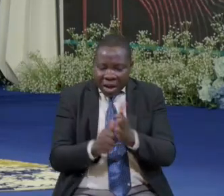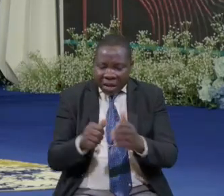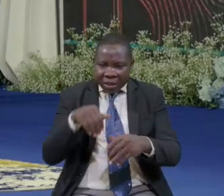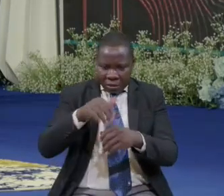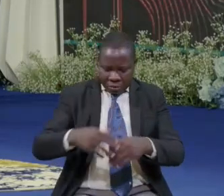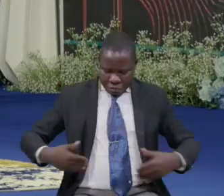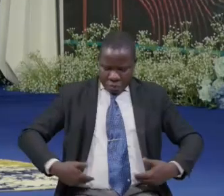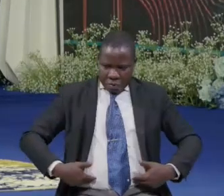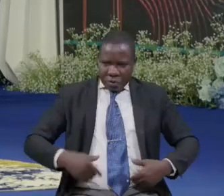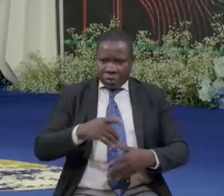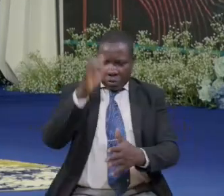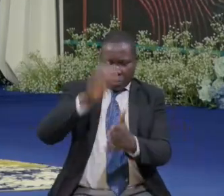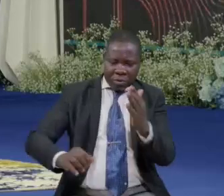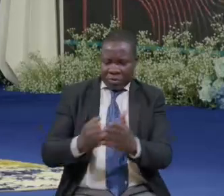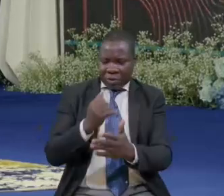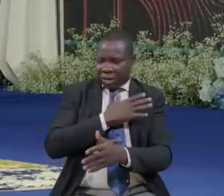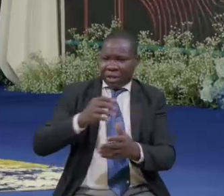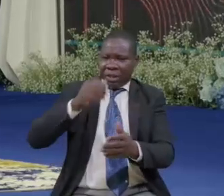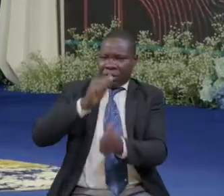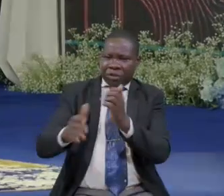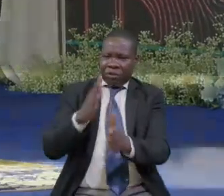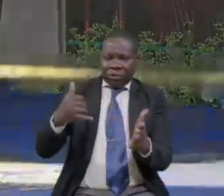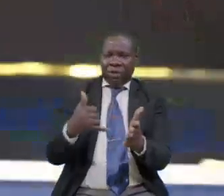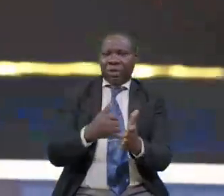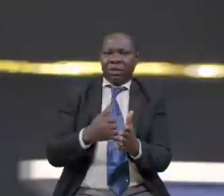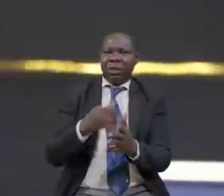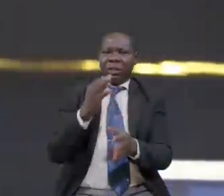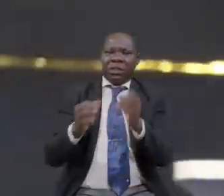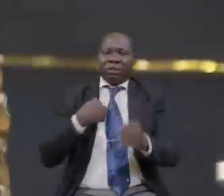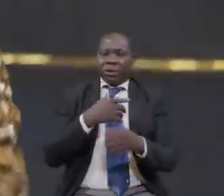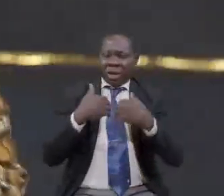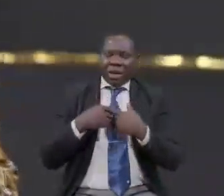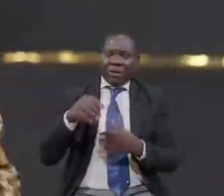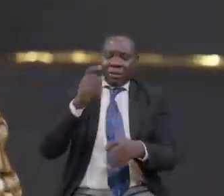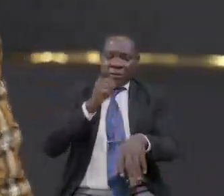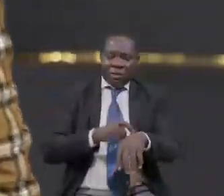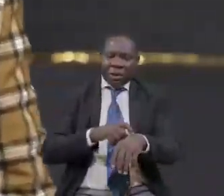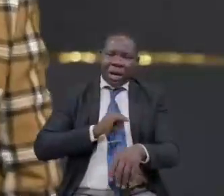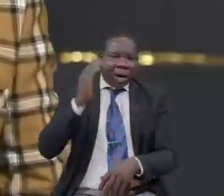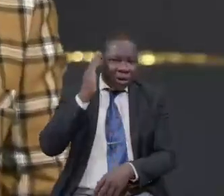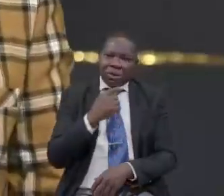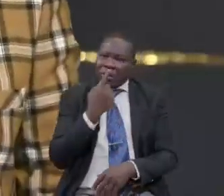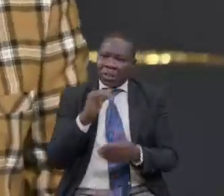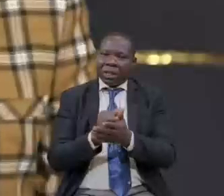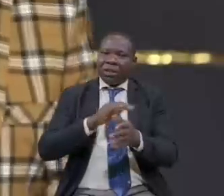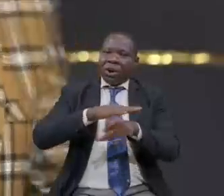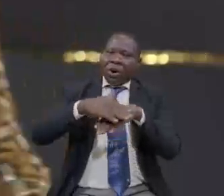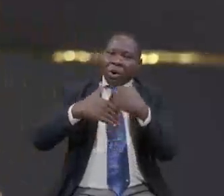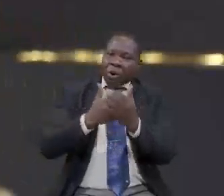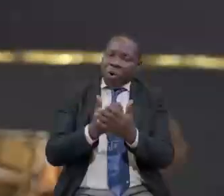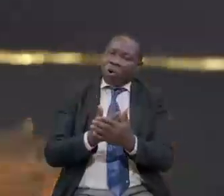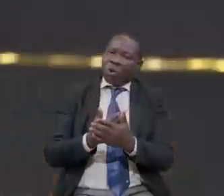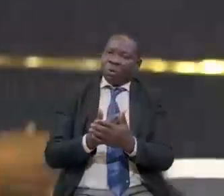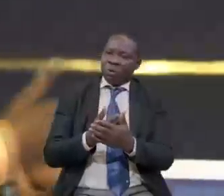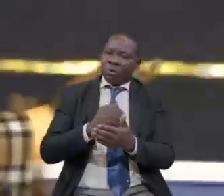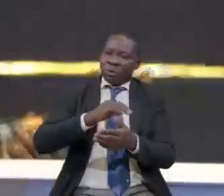away. In fact, if we had chance, I would say that all those who have those idols and those charms and those